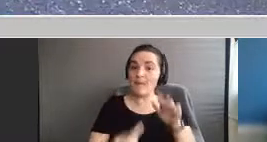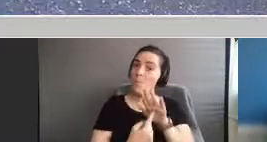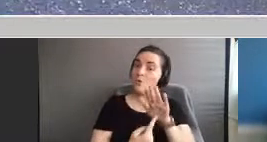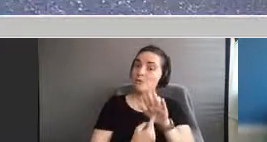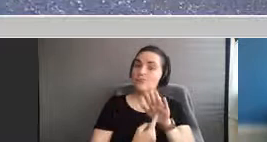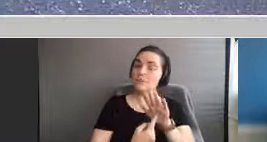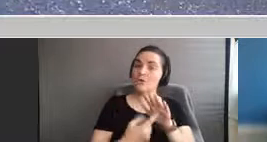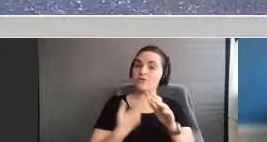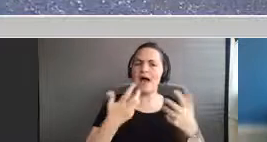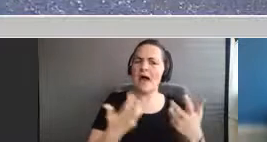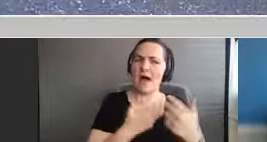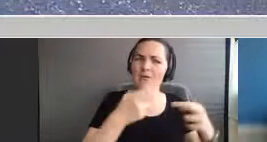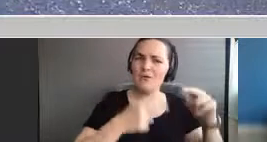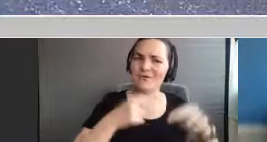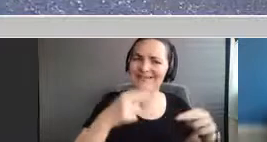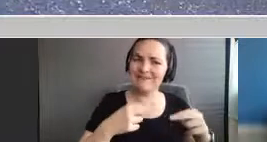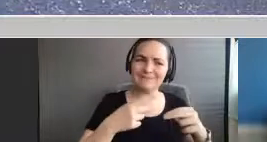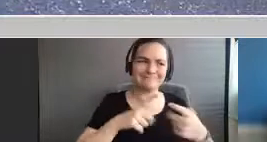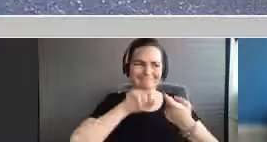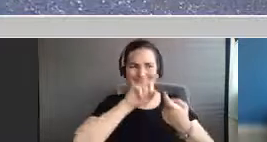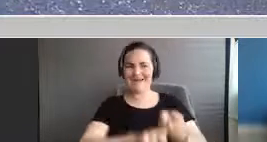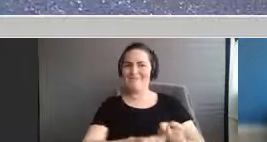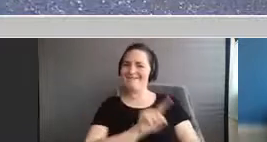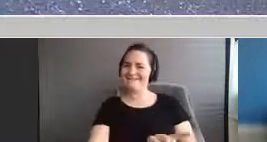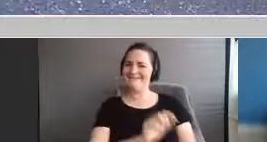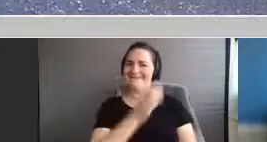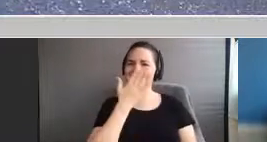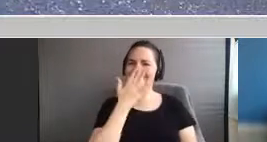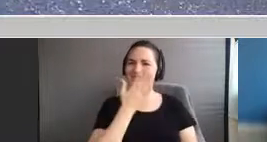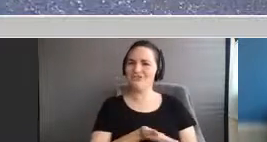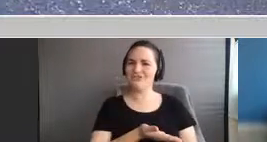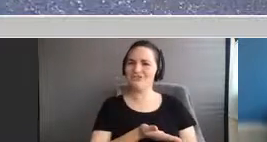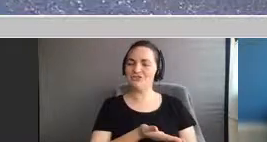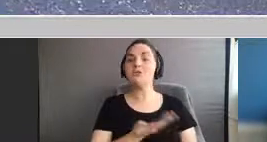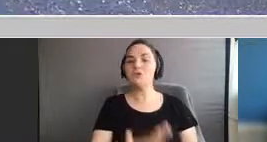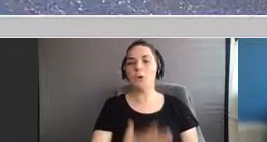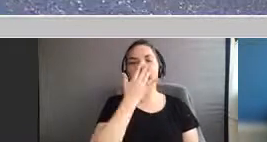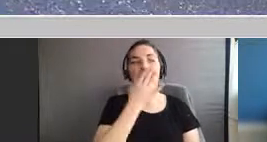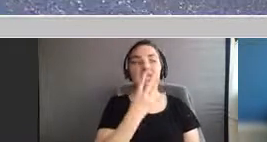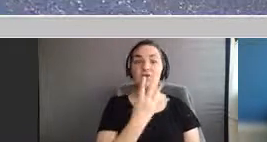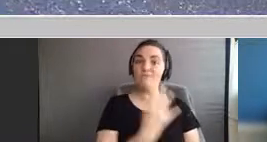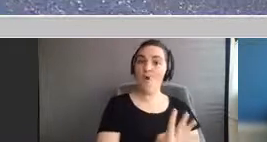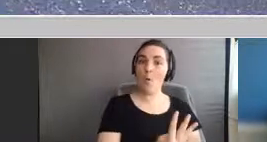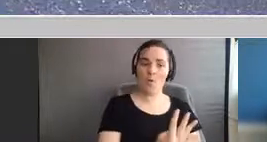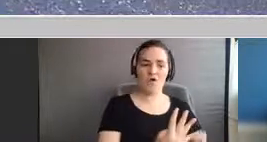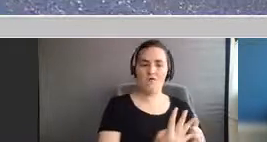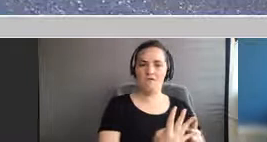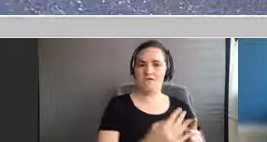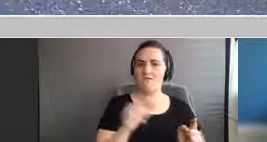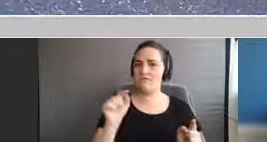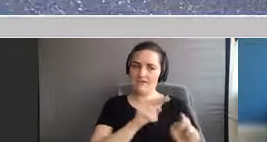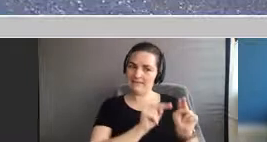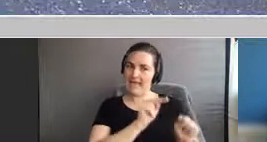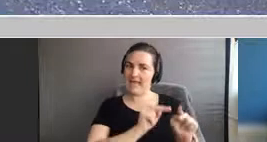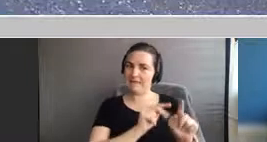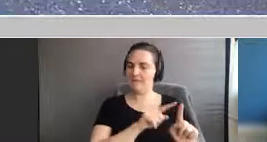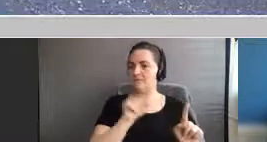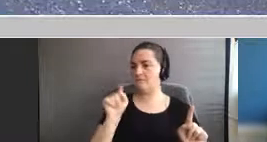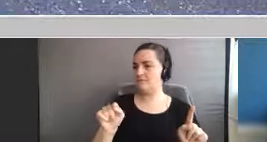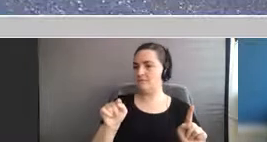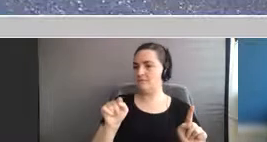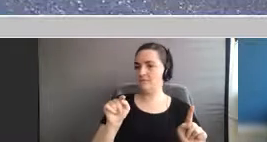may assess a child aged 4 might be very different from the way that you assess a